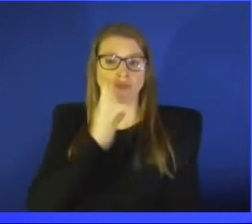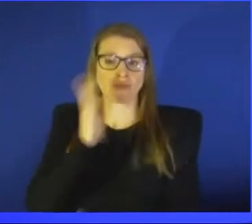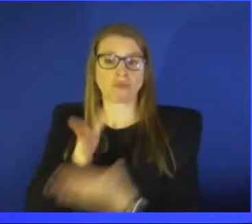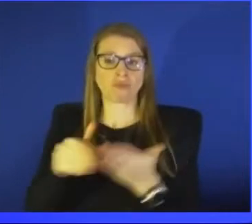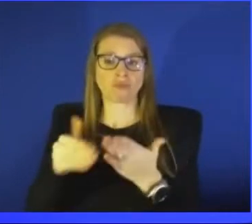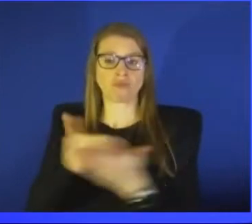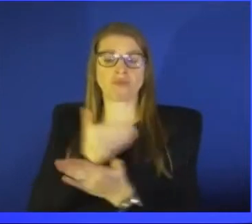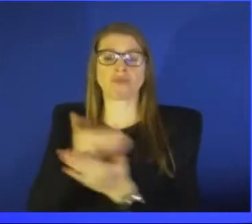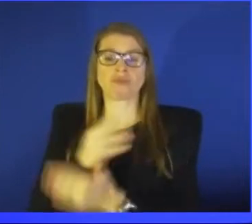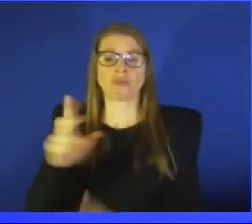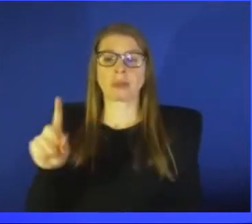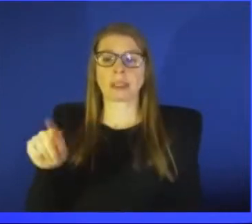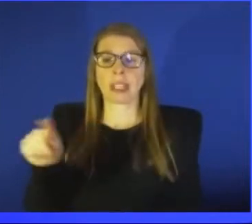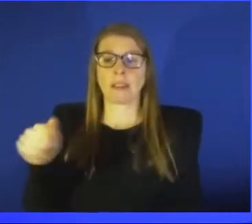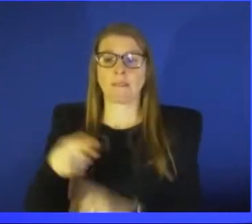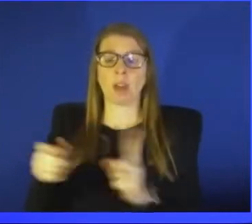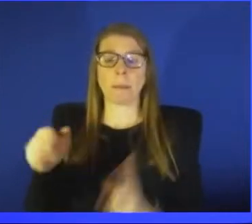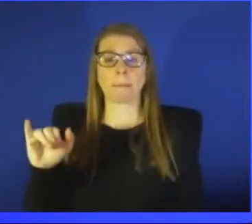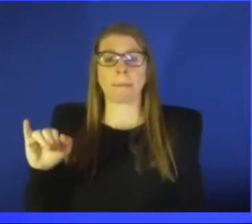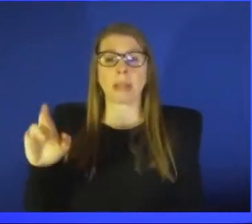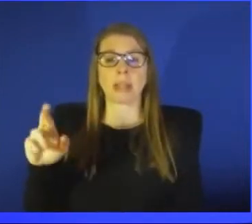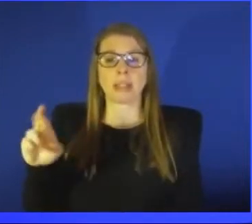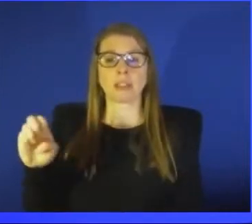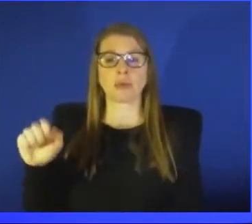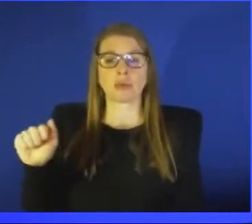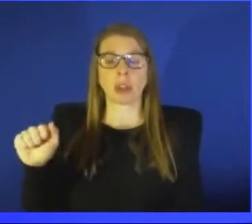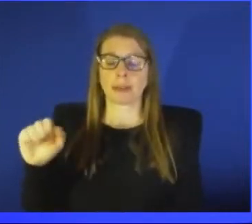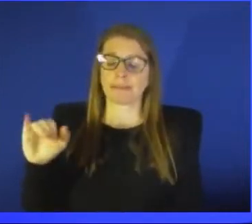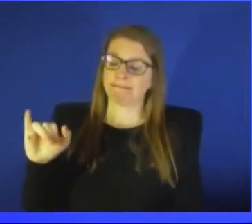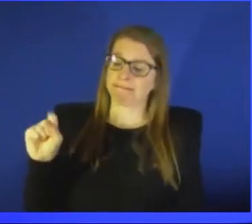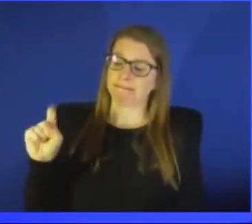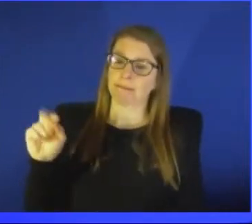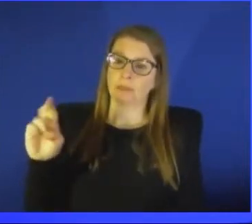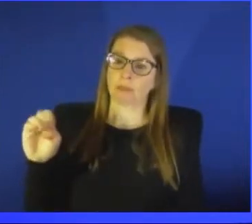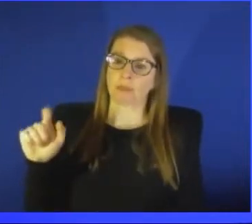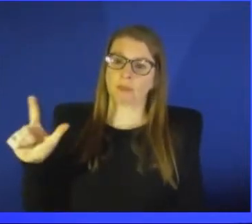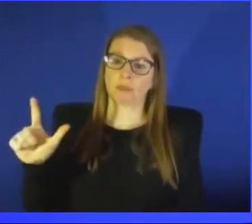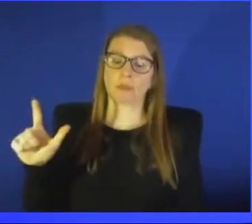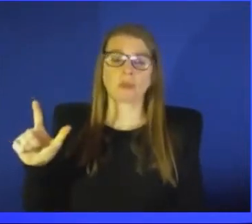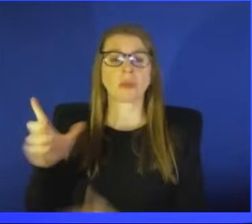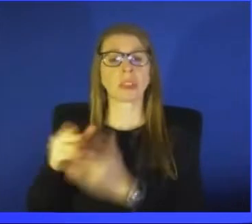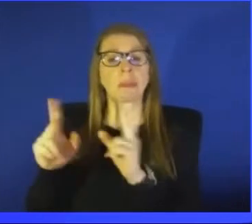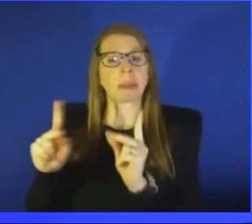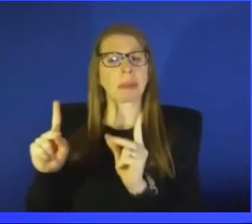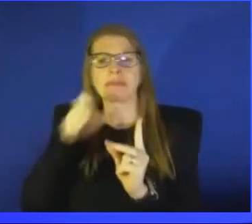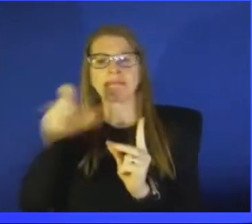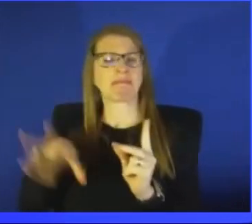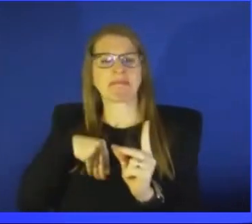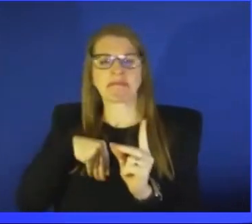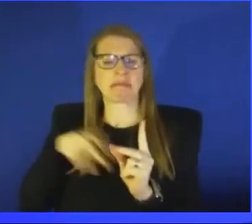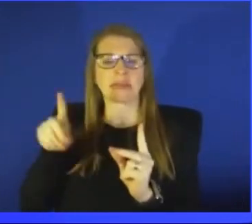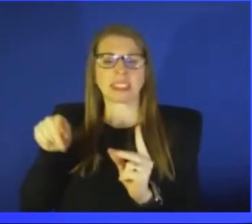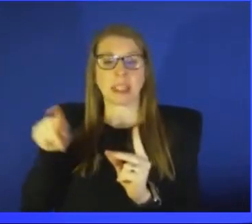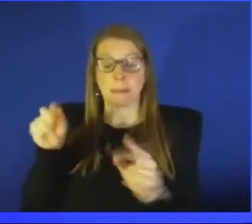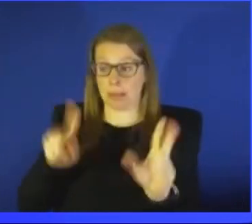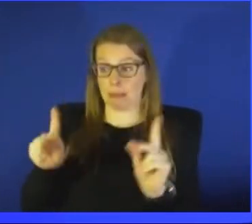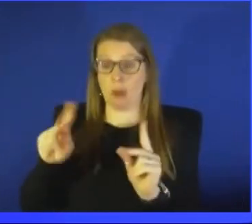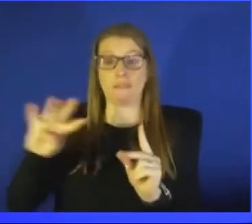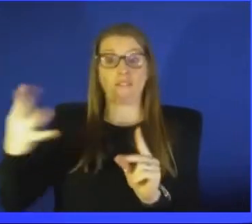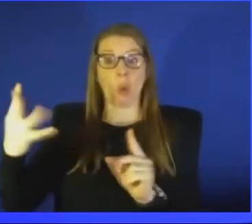Israel. Some people do have problems with that data, but what it did show that those people that got that fourth